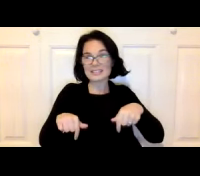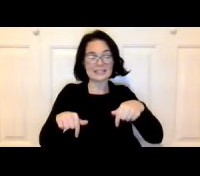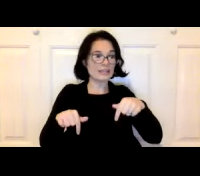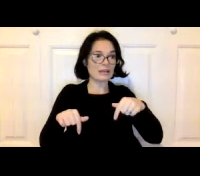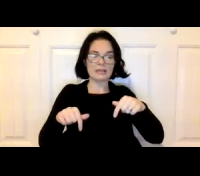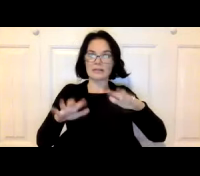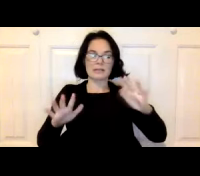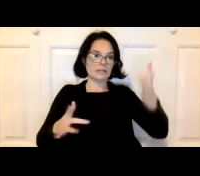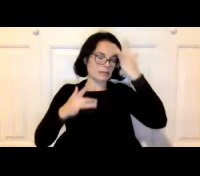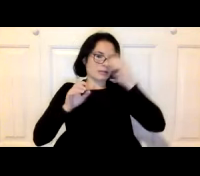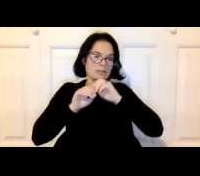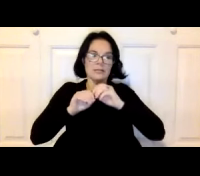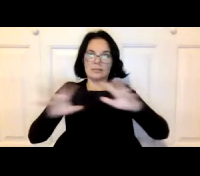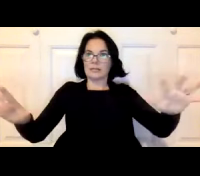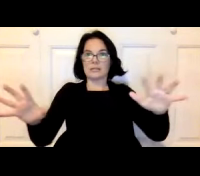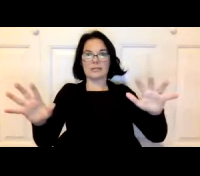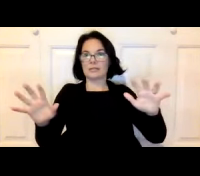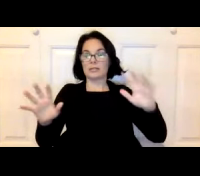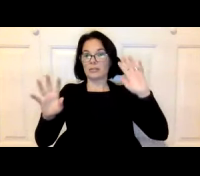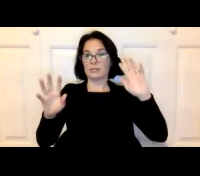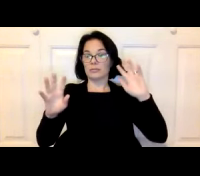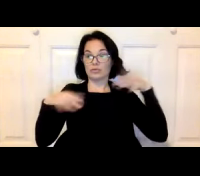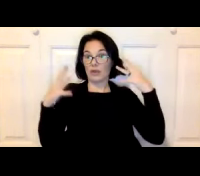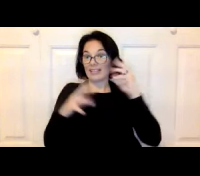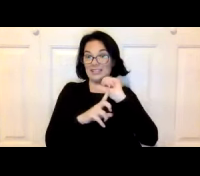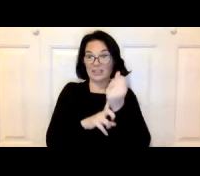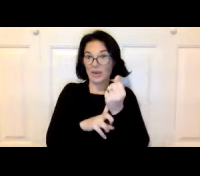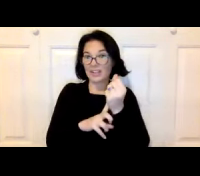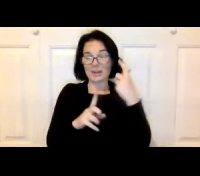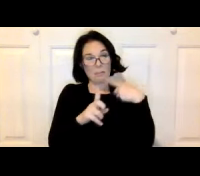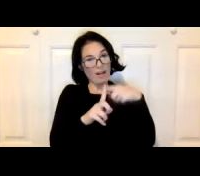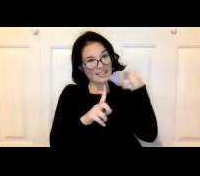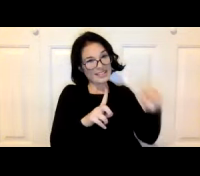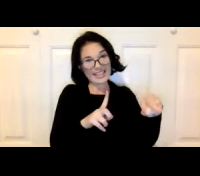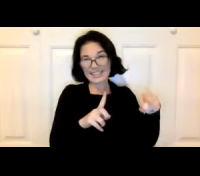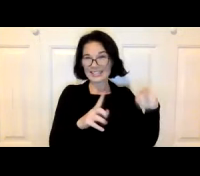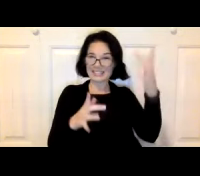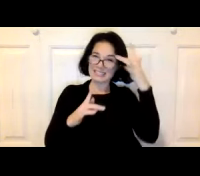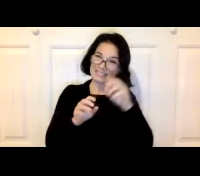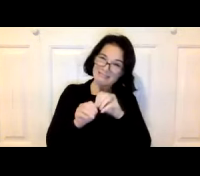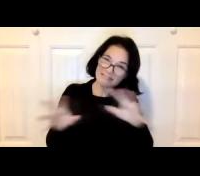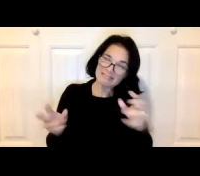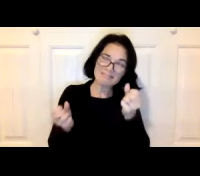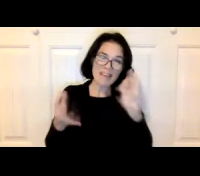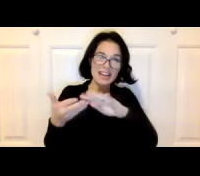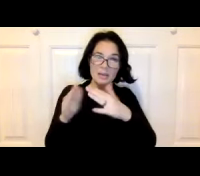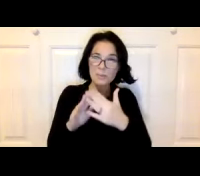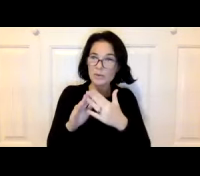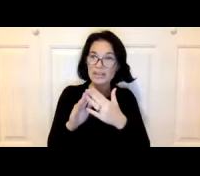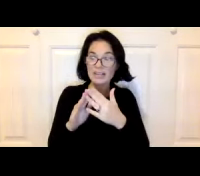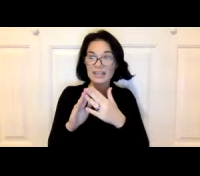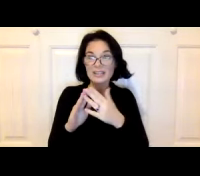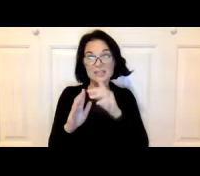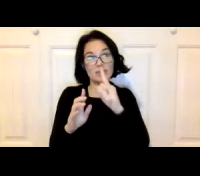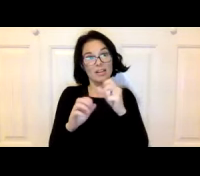and this pandemic is affecting many communities, particularly minority communities and communities of color, an unprecedented response